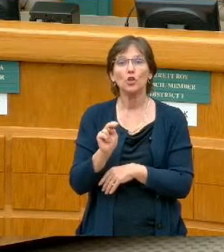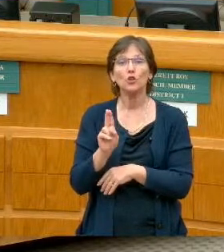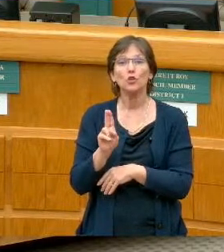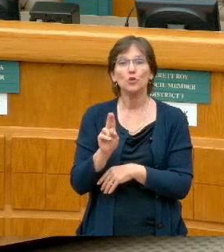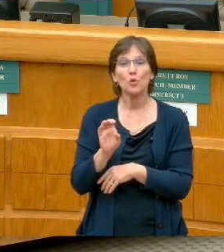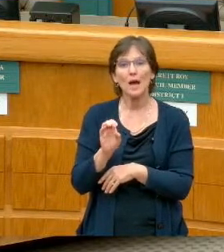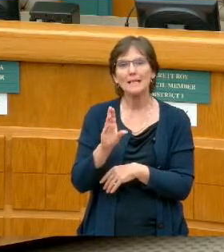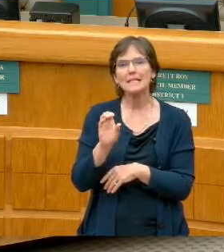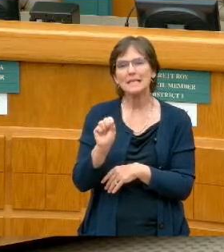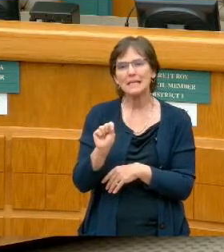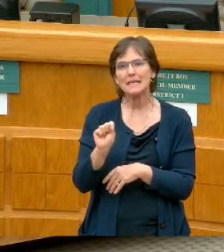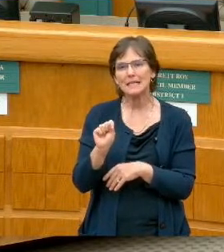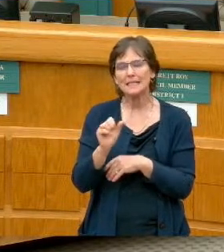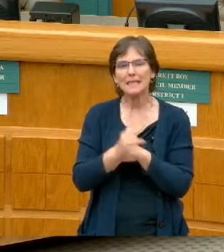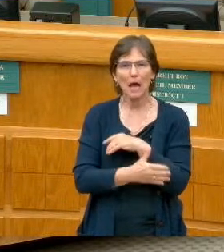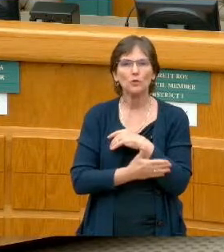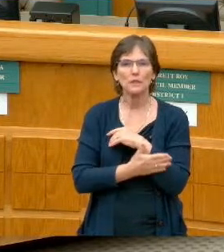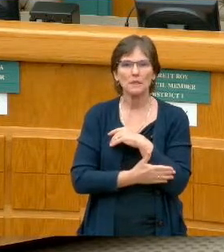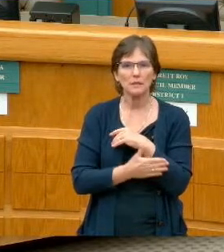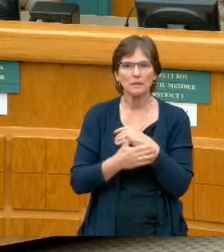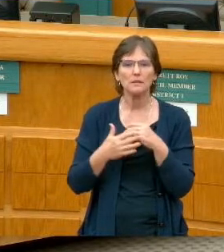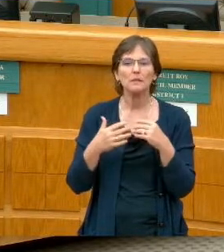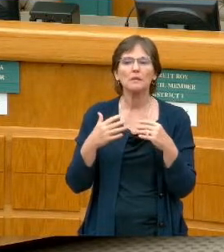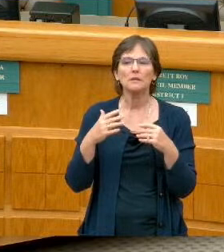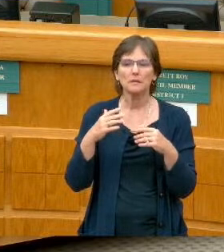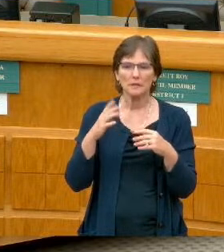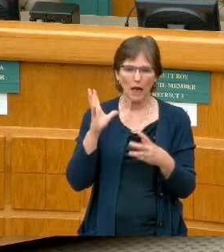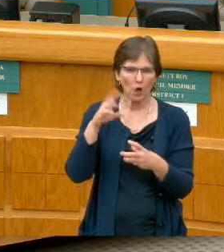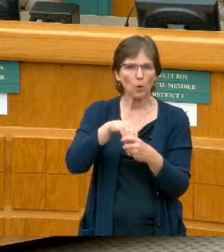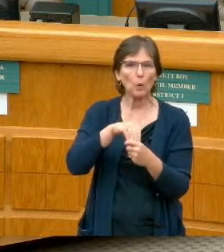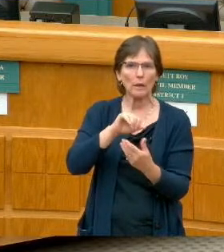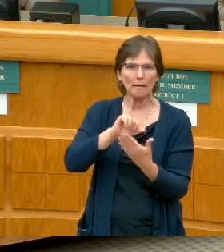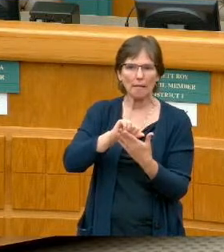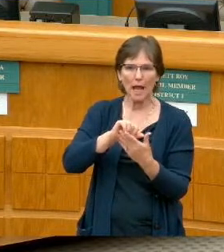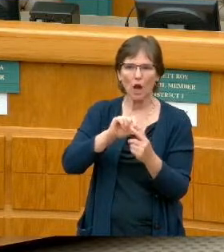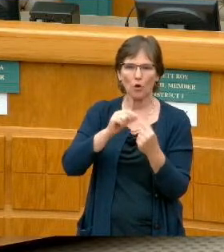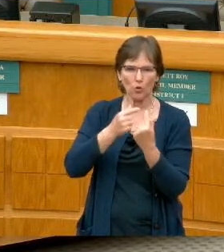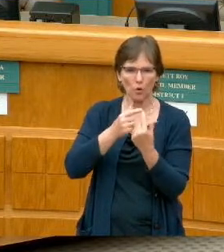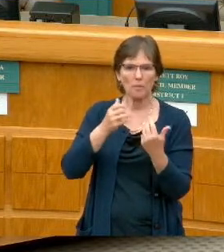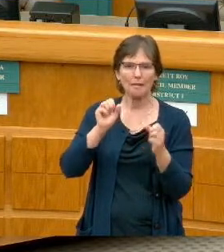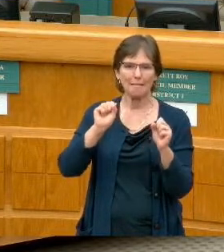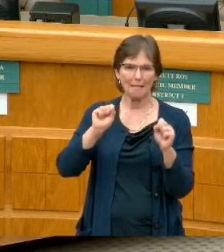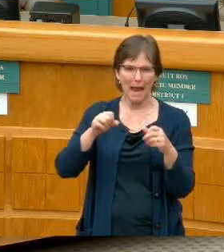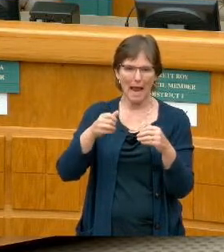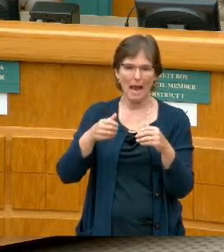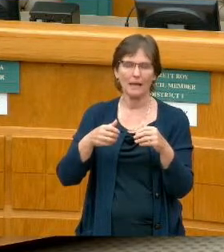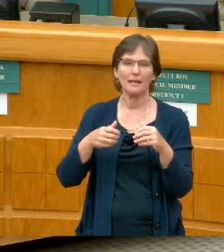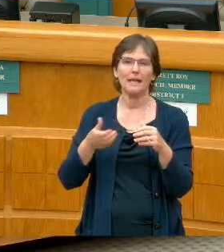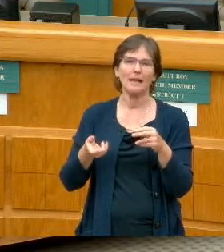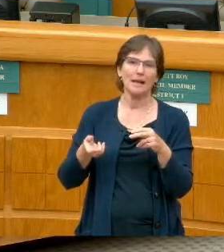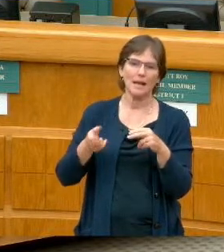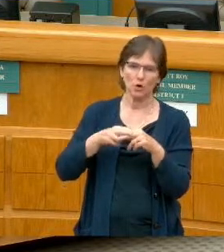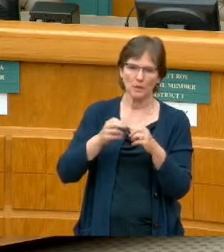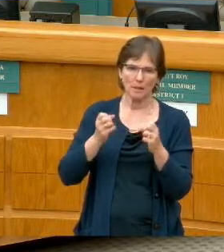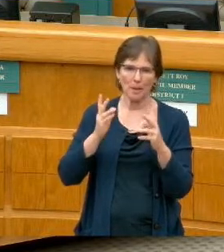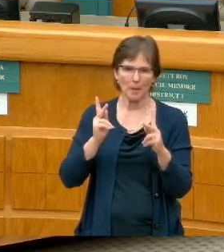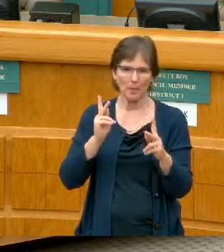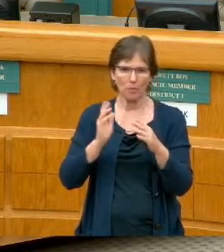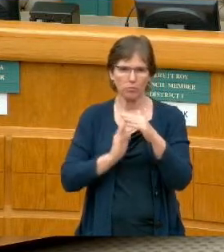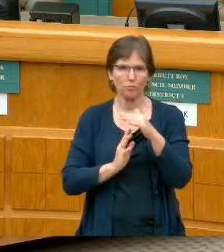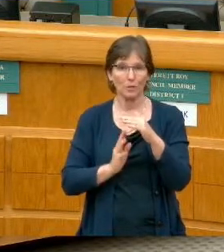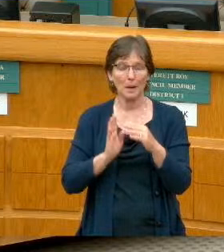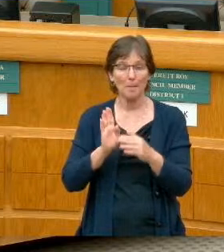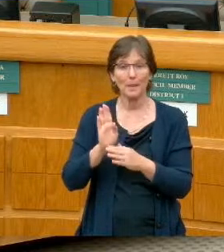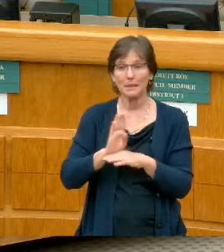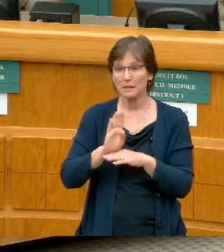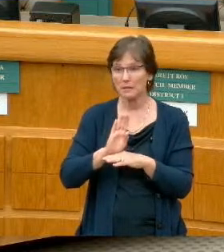to qualify to increase our occupancy levels to the 75% that you already heard. I just want to emphasize why we